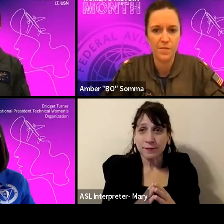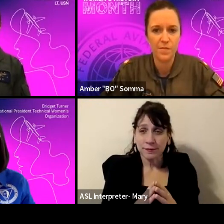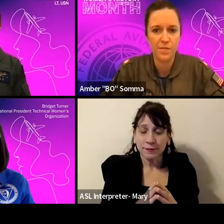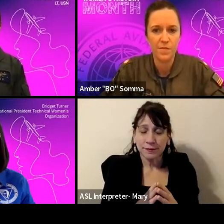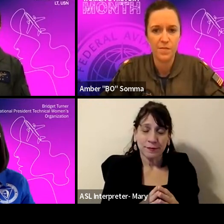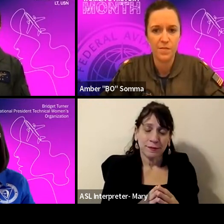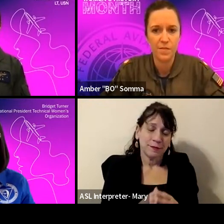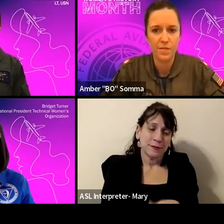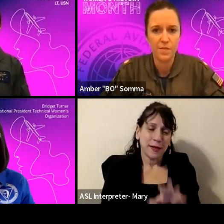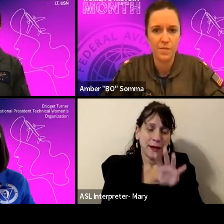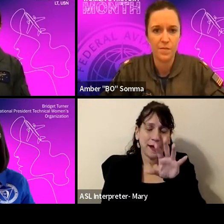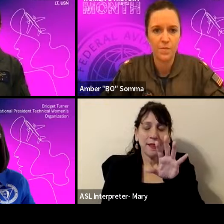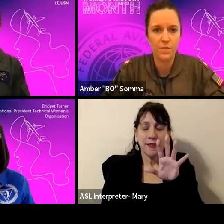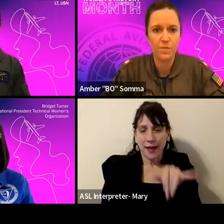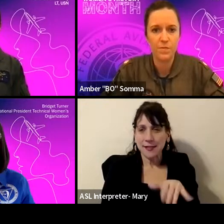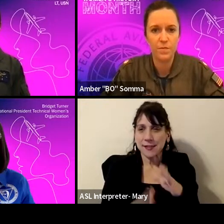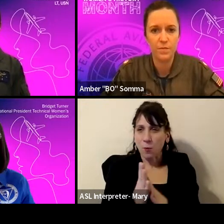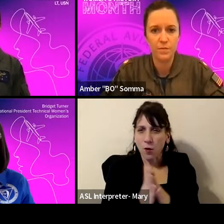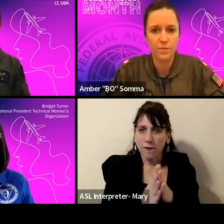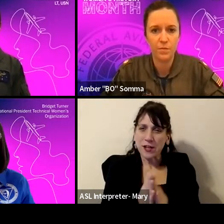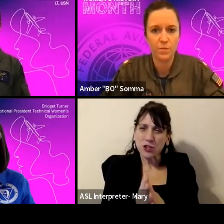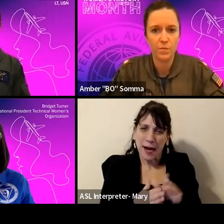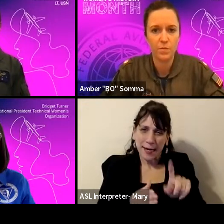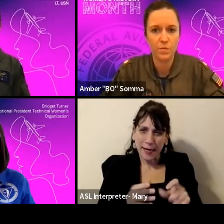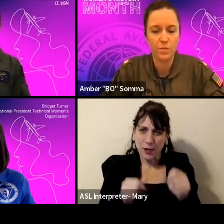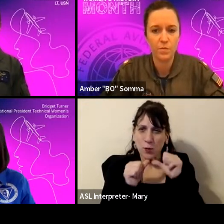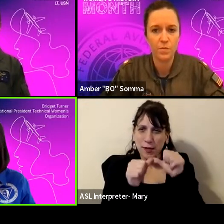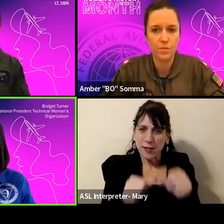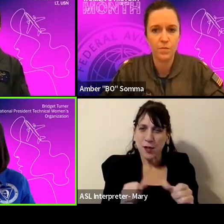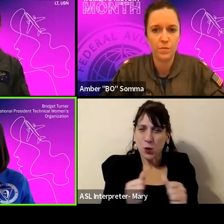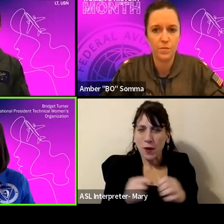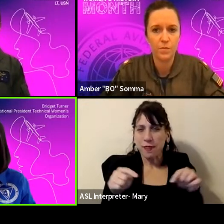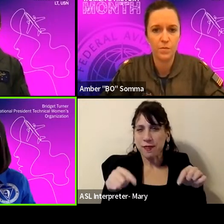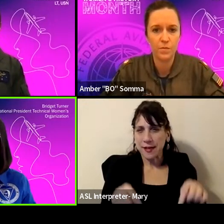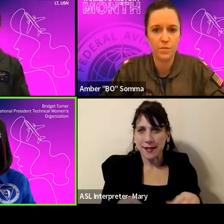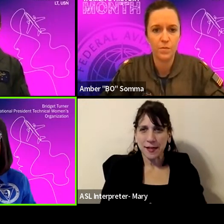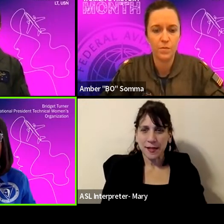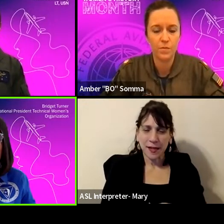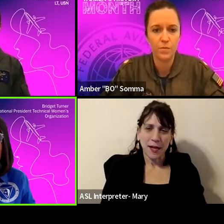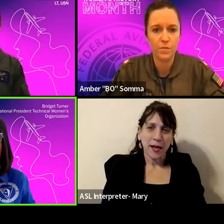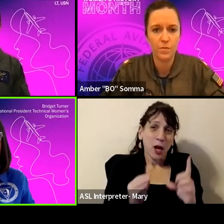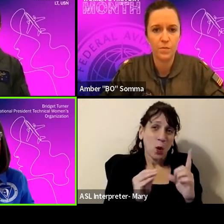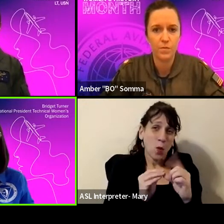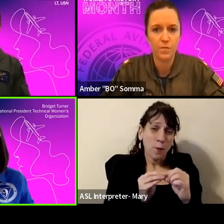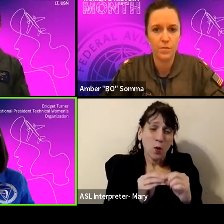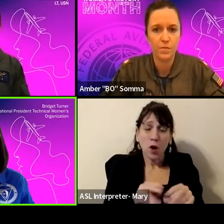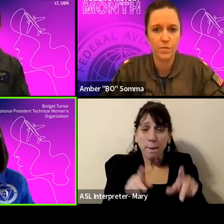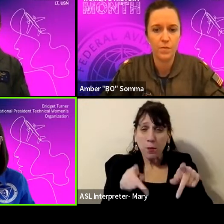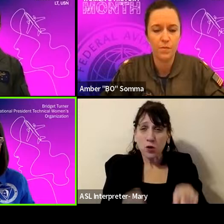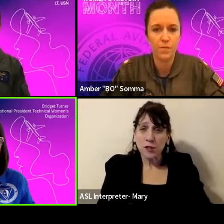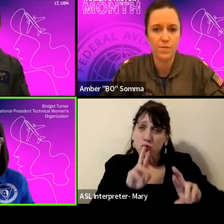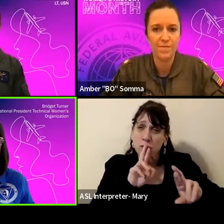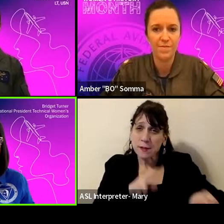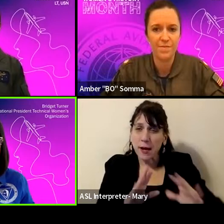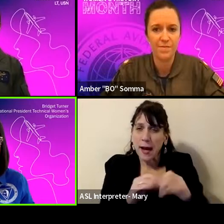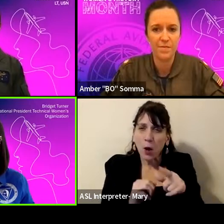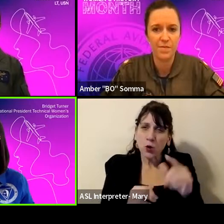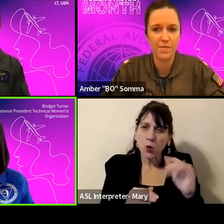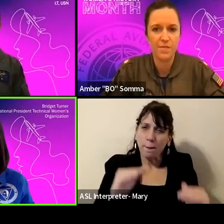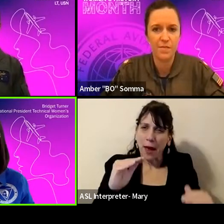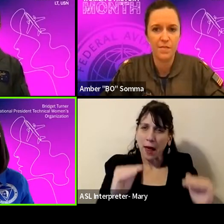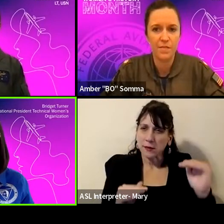just is all the motivation I need to continue in this. I would like for one more person to respond. If you'd like to share, how do you